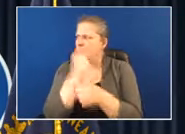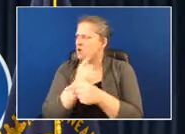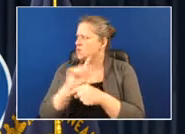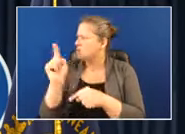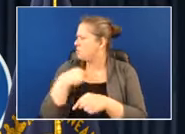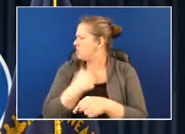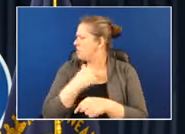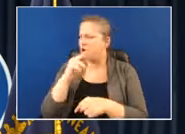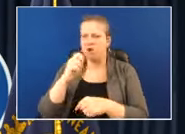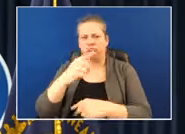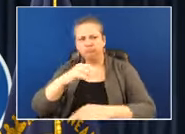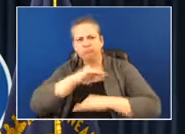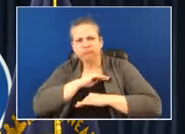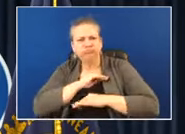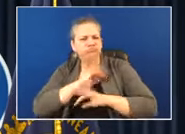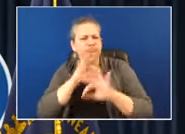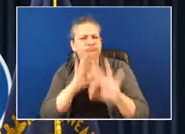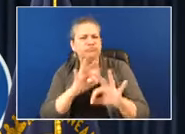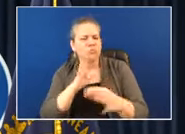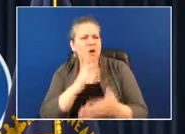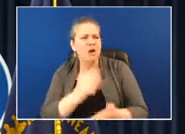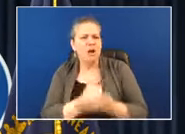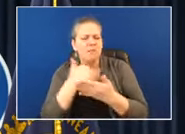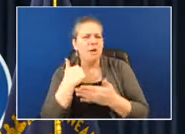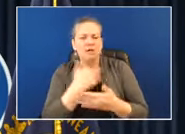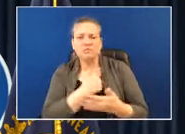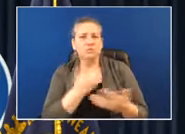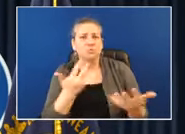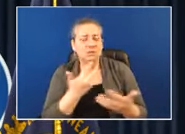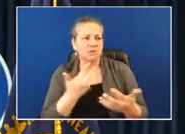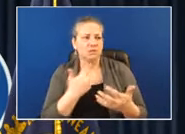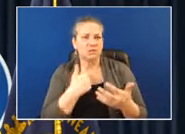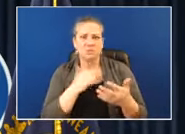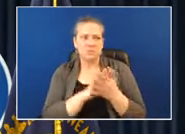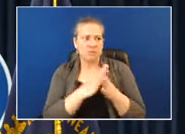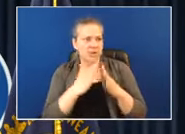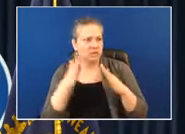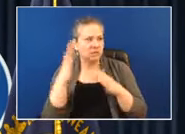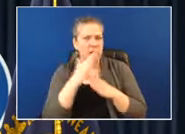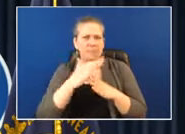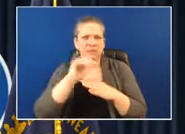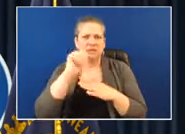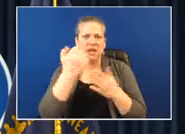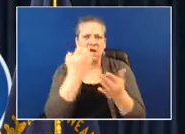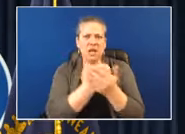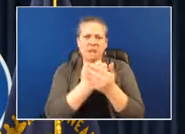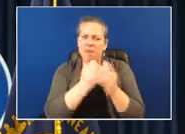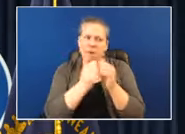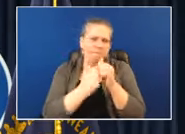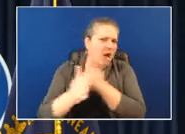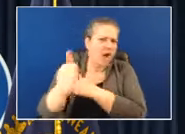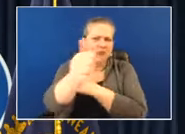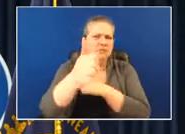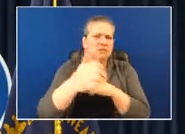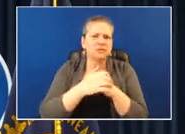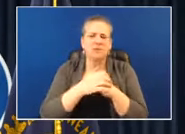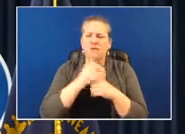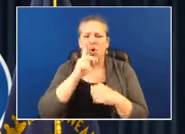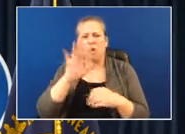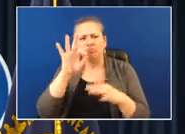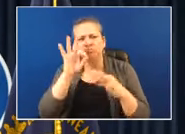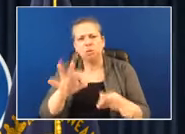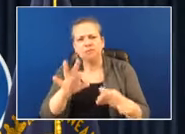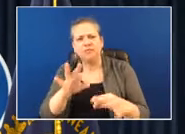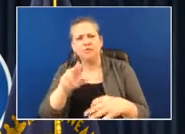would have propelled us not just to a top 10 economy, but beyond, an opportunity to have the best public education system